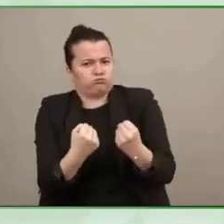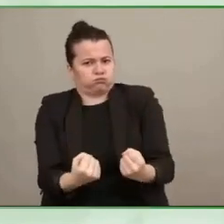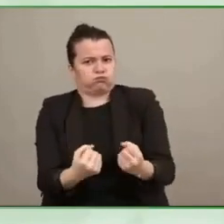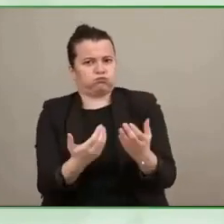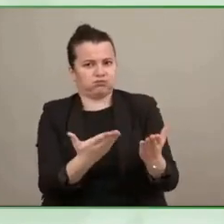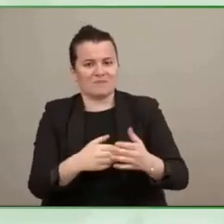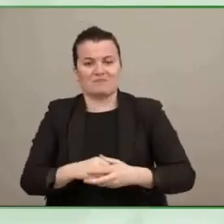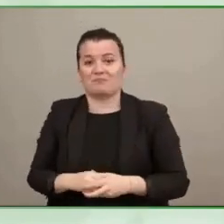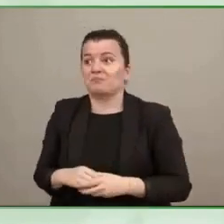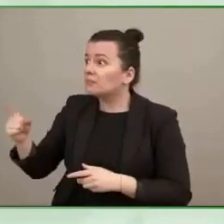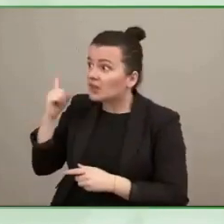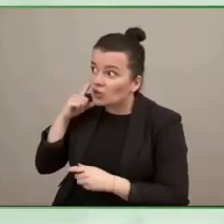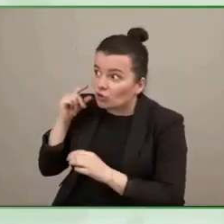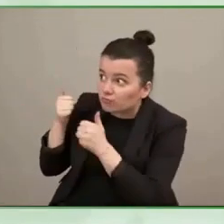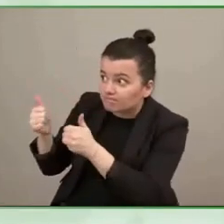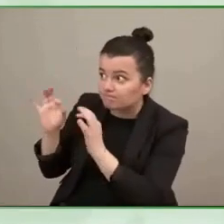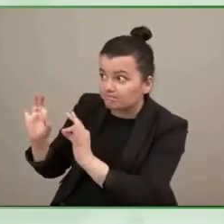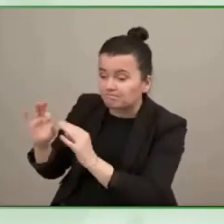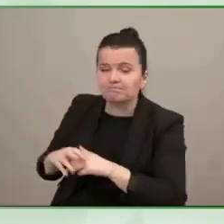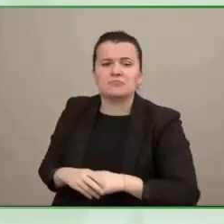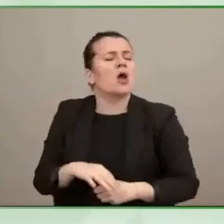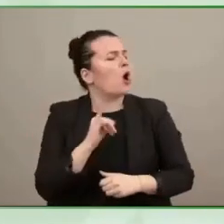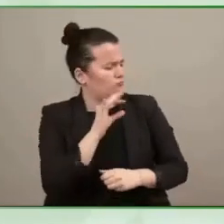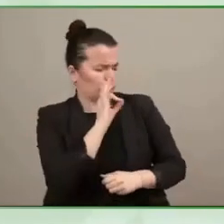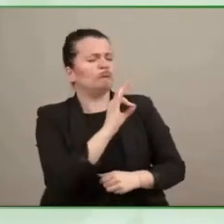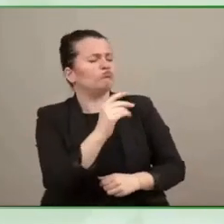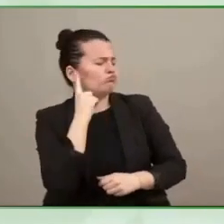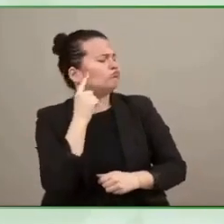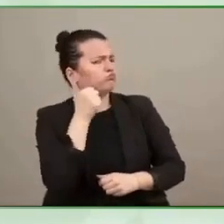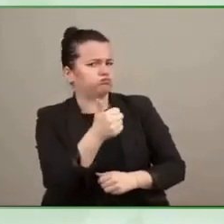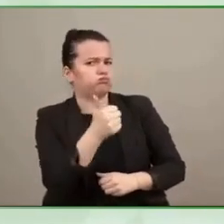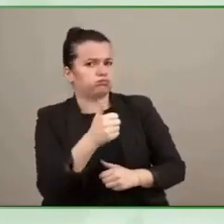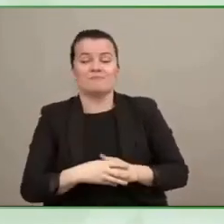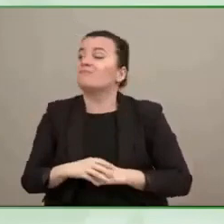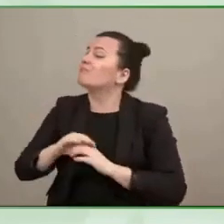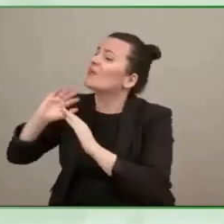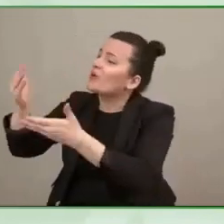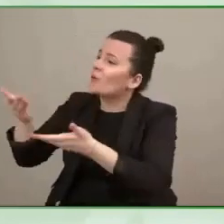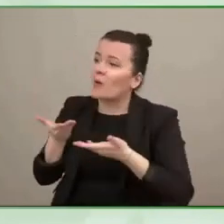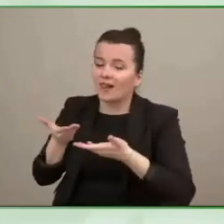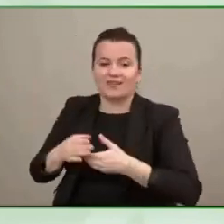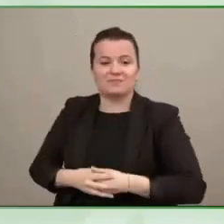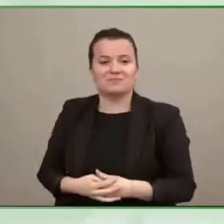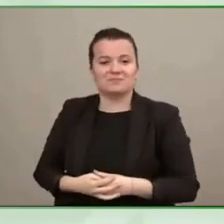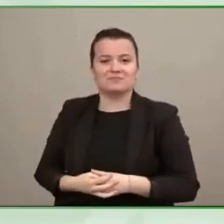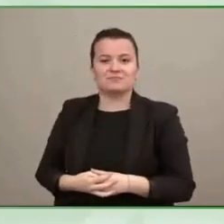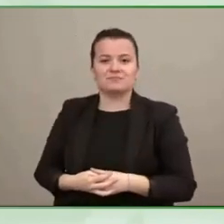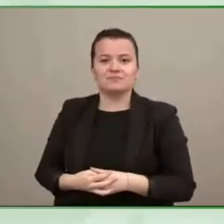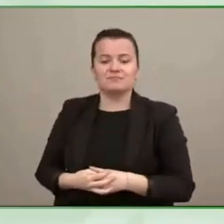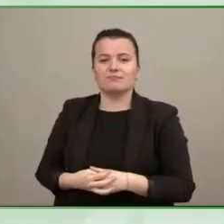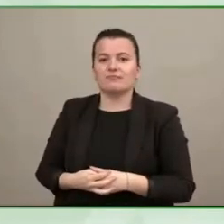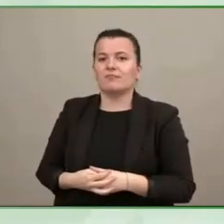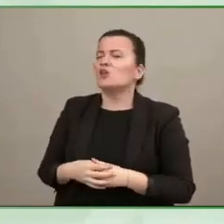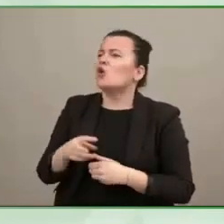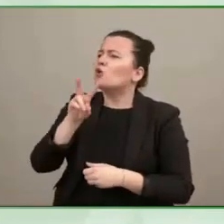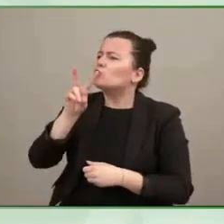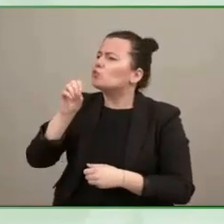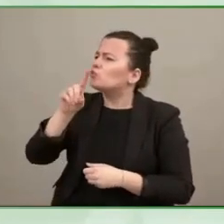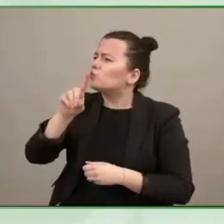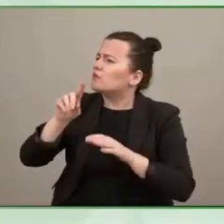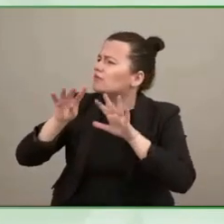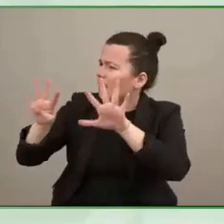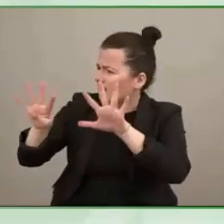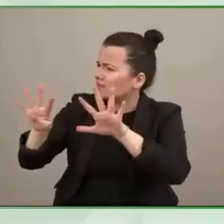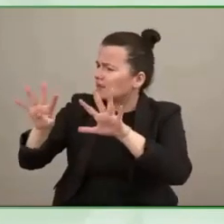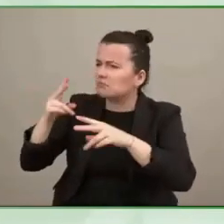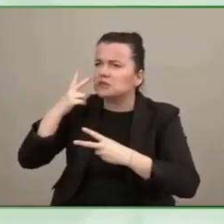yeah. Welcome. According to statistics in 2019, there were approximately 2